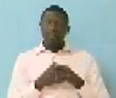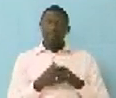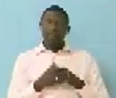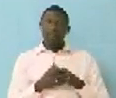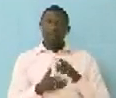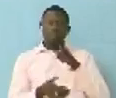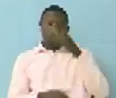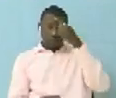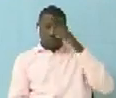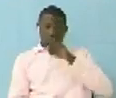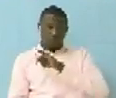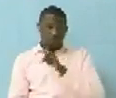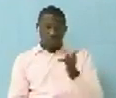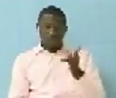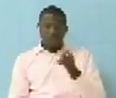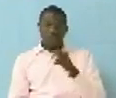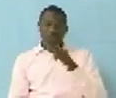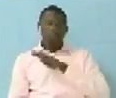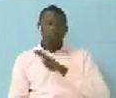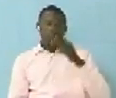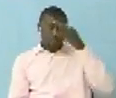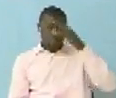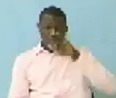You disagree with that? I disagree with that.